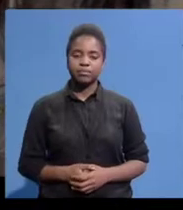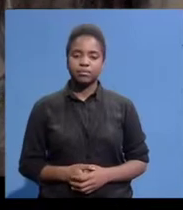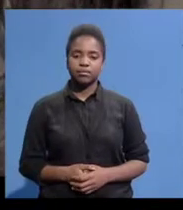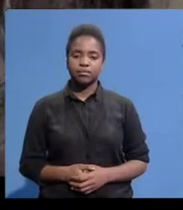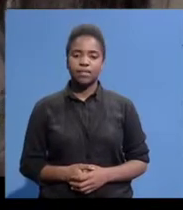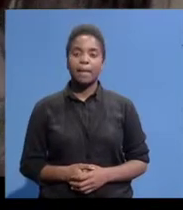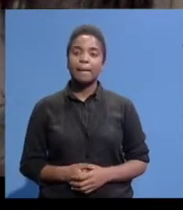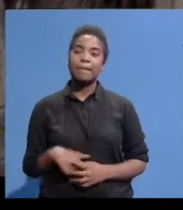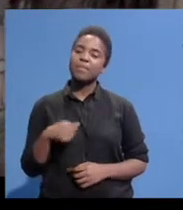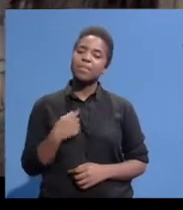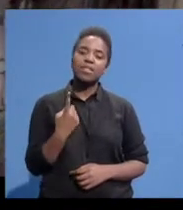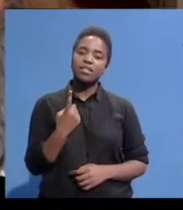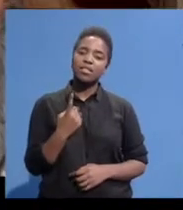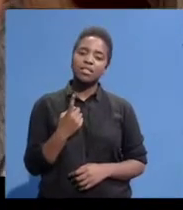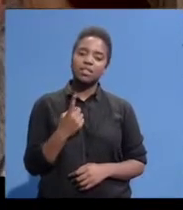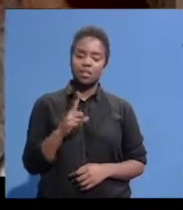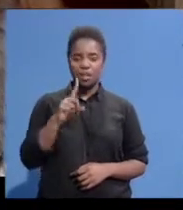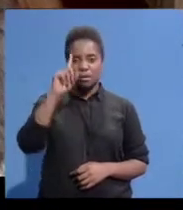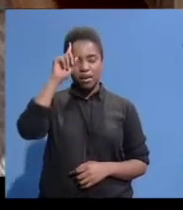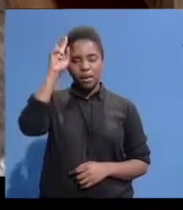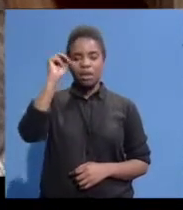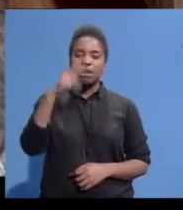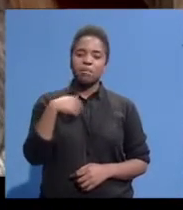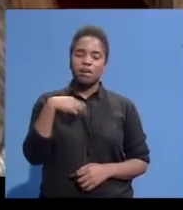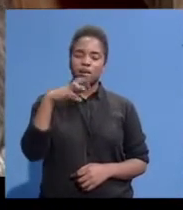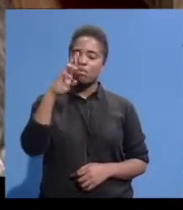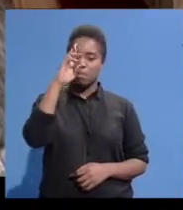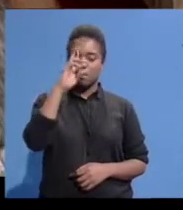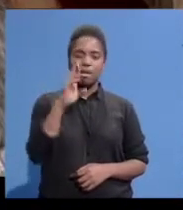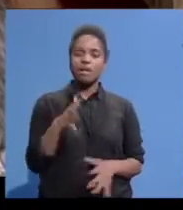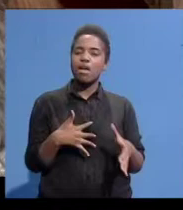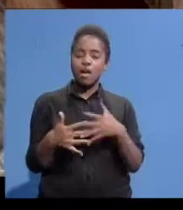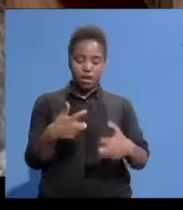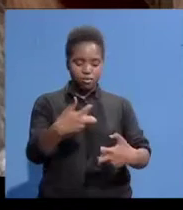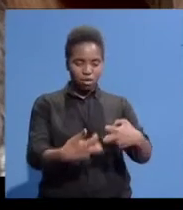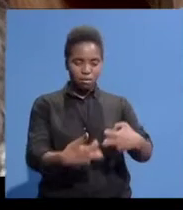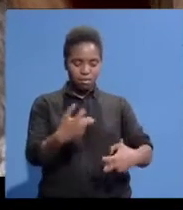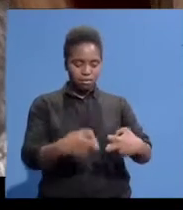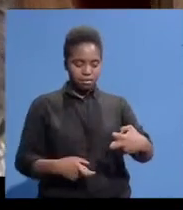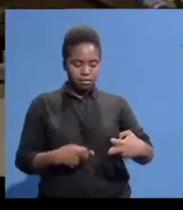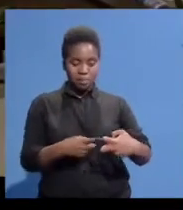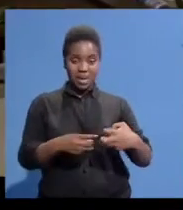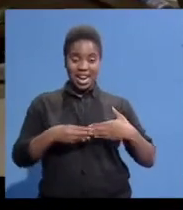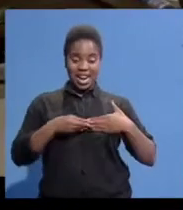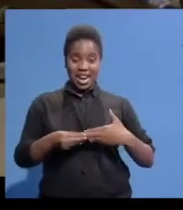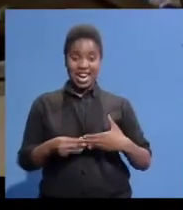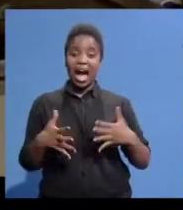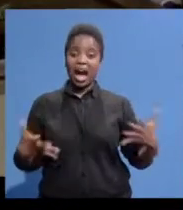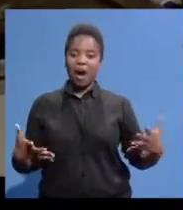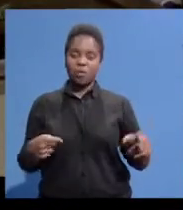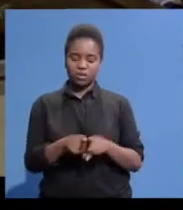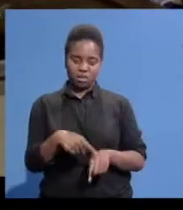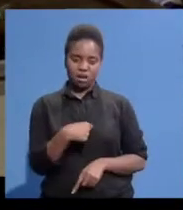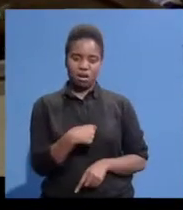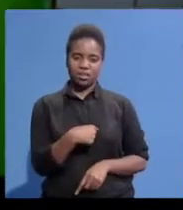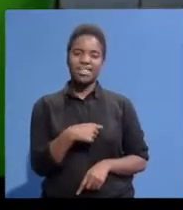One thing that made Mandela an extraordinary man, with every situation, he always looked with the heart. And that's why nobody can be like him and